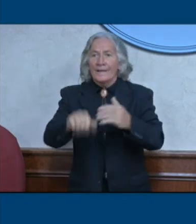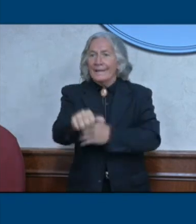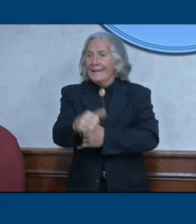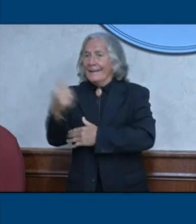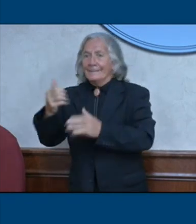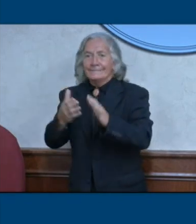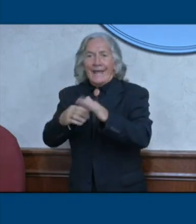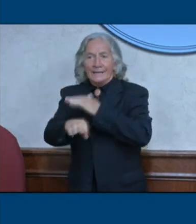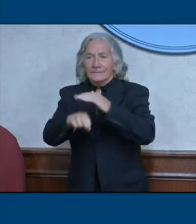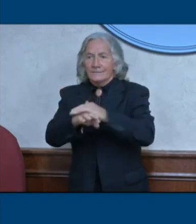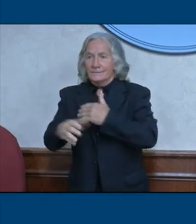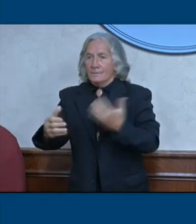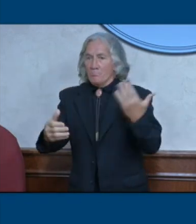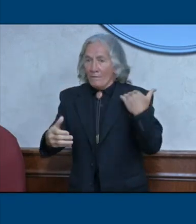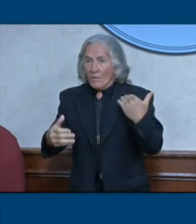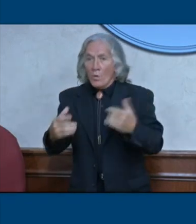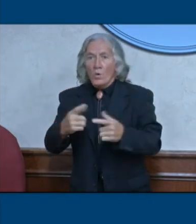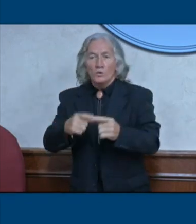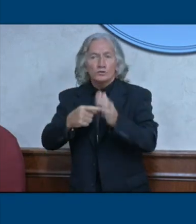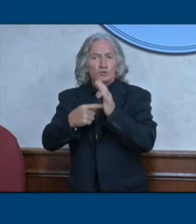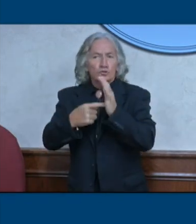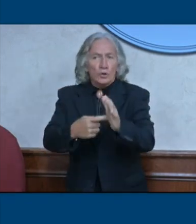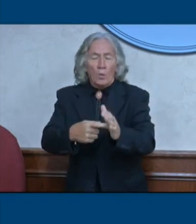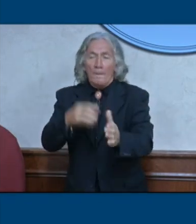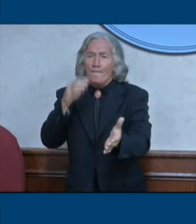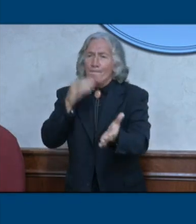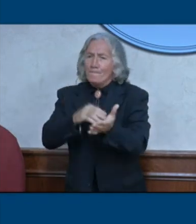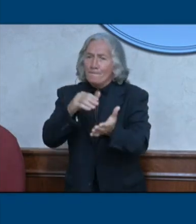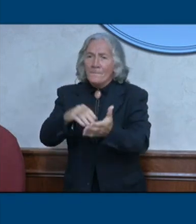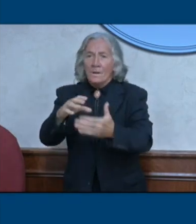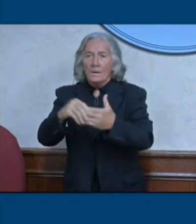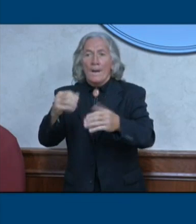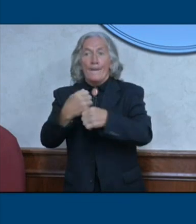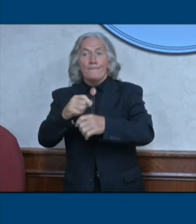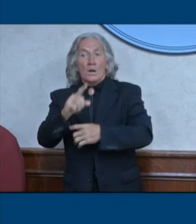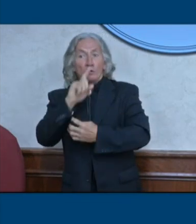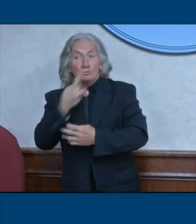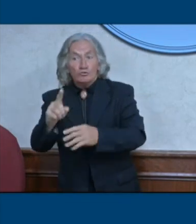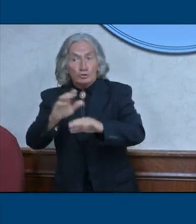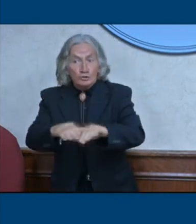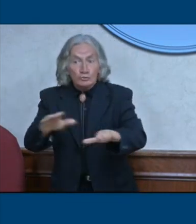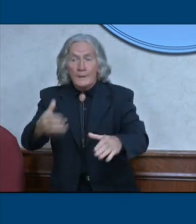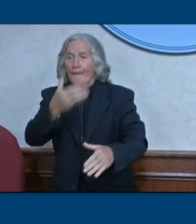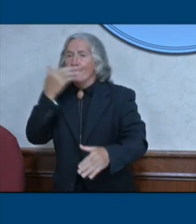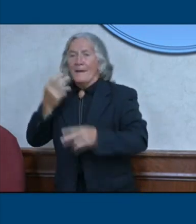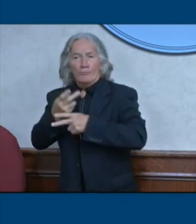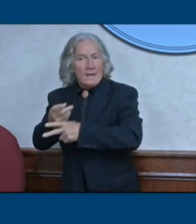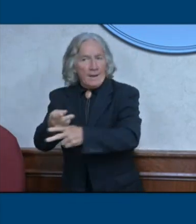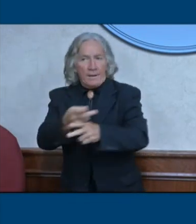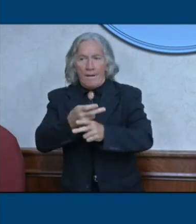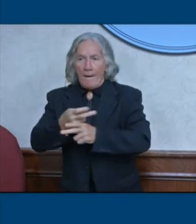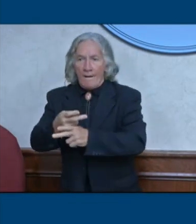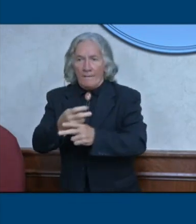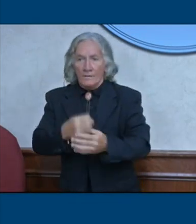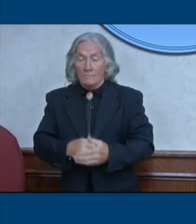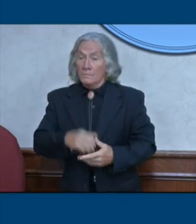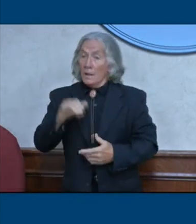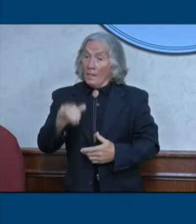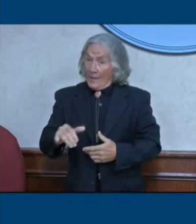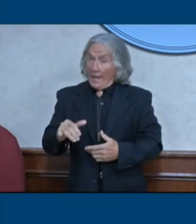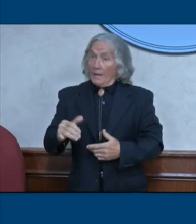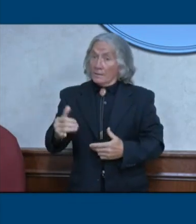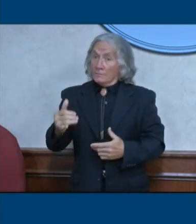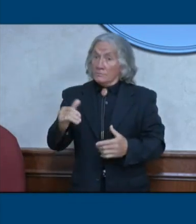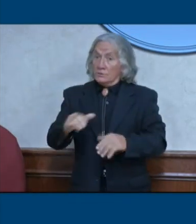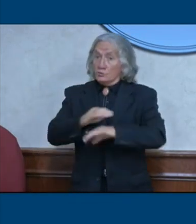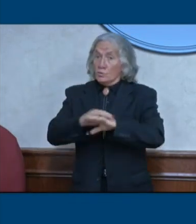any legislature ever has, devoting billions of dollars to make sure that children will be better taken care of. That